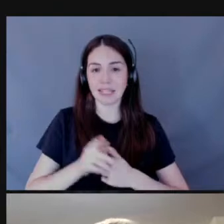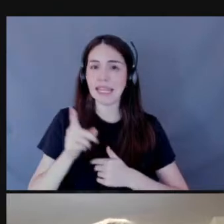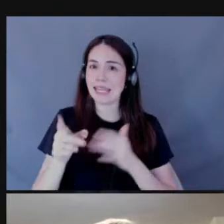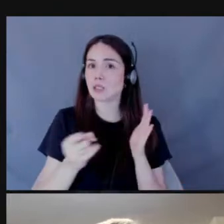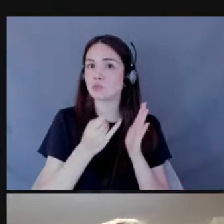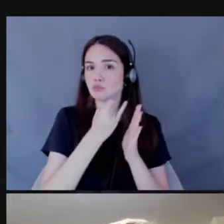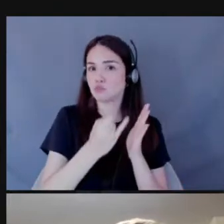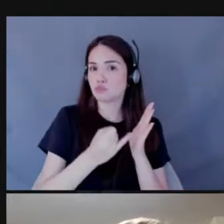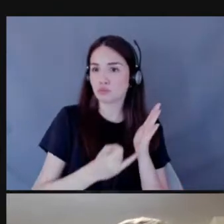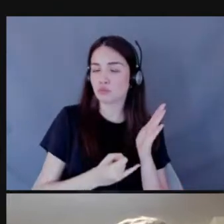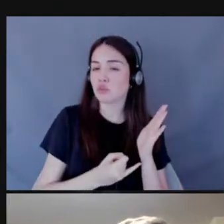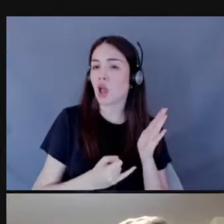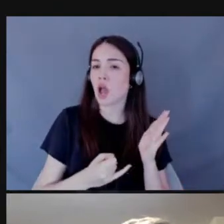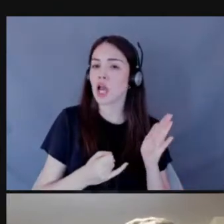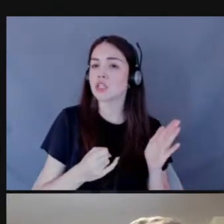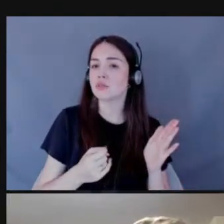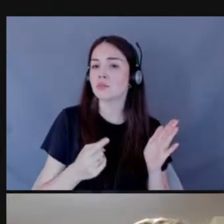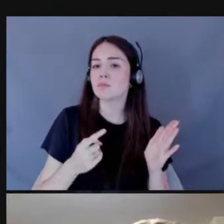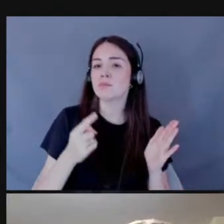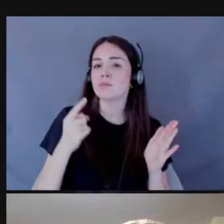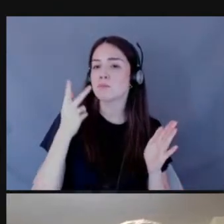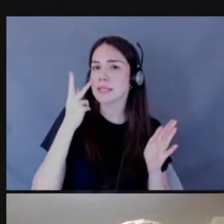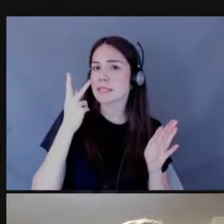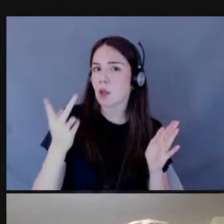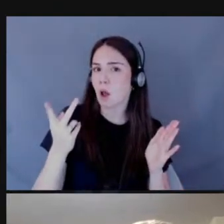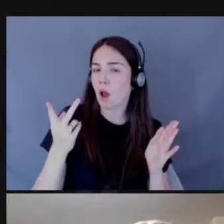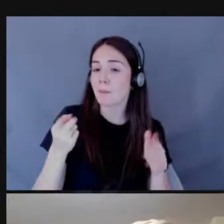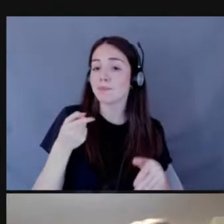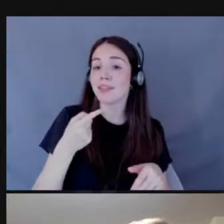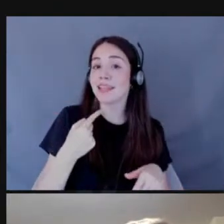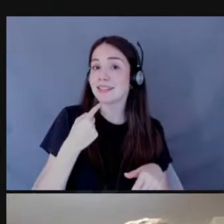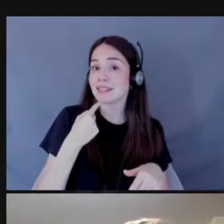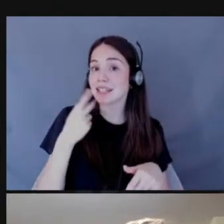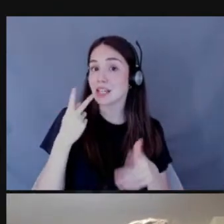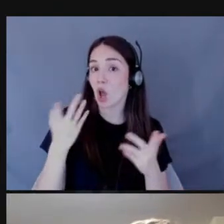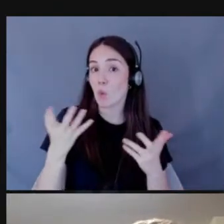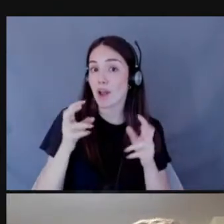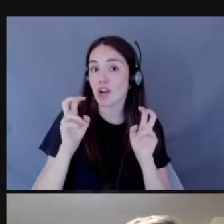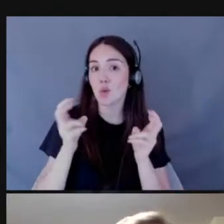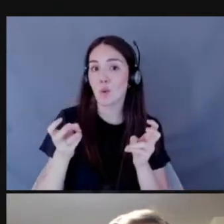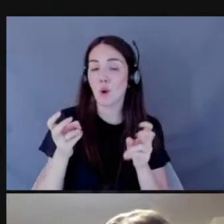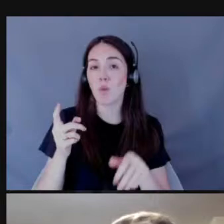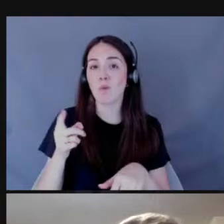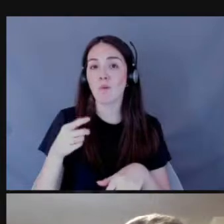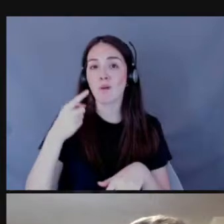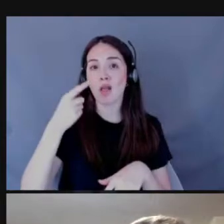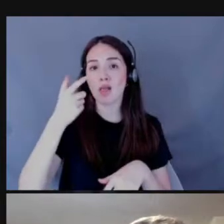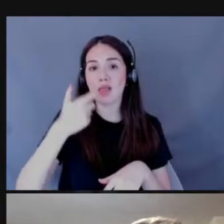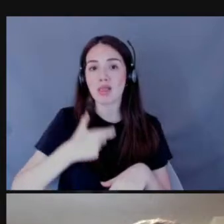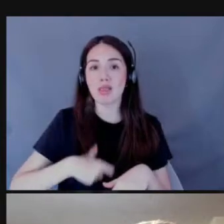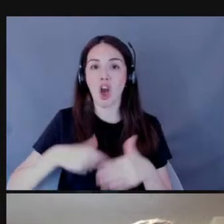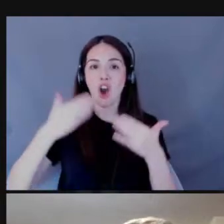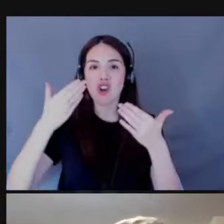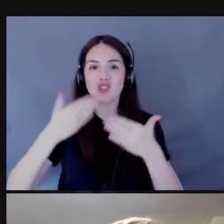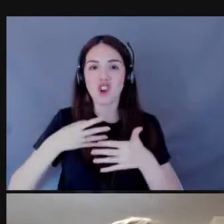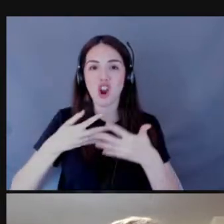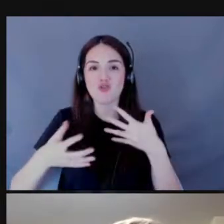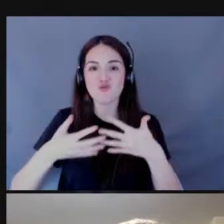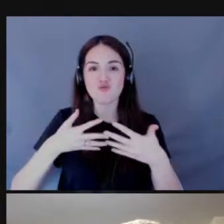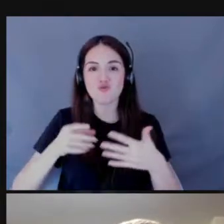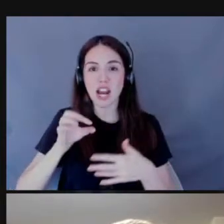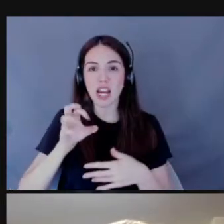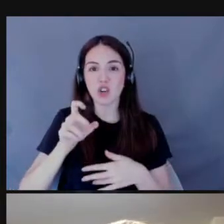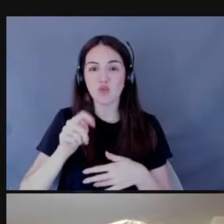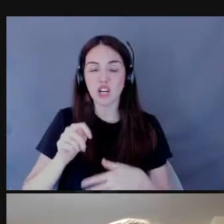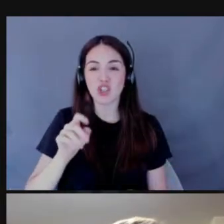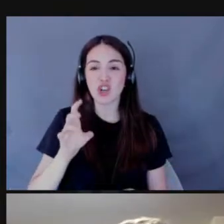he thought he saw. And what he saw, he said, was a, quote, long, dark, gray, undulating creature with a diameter of